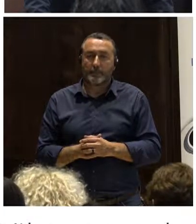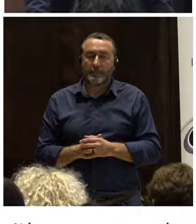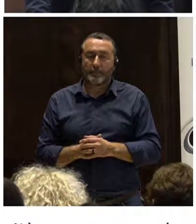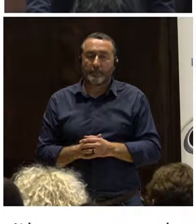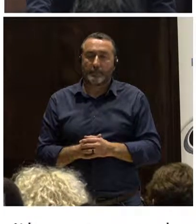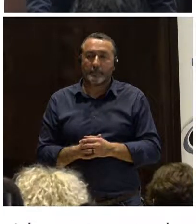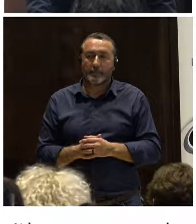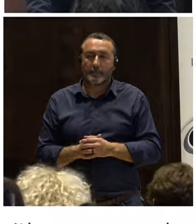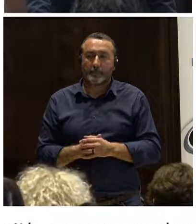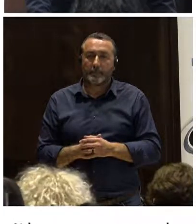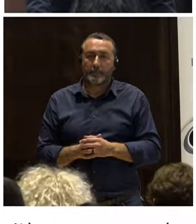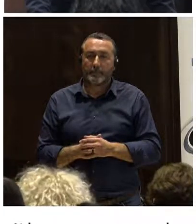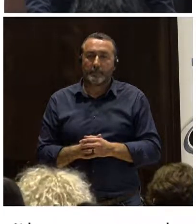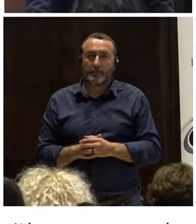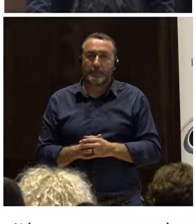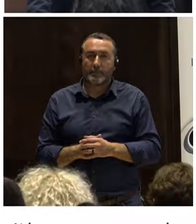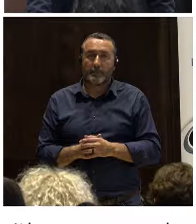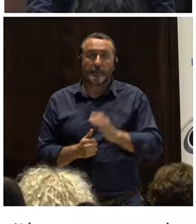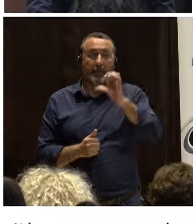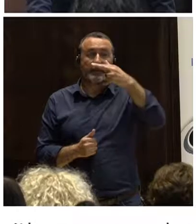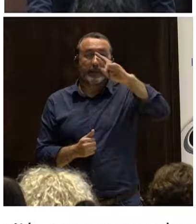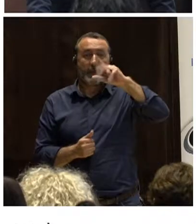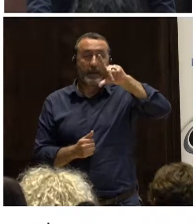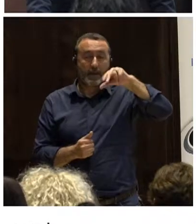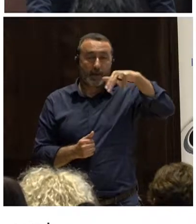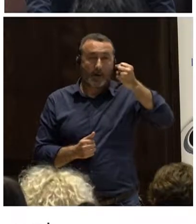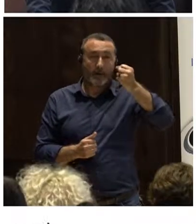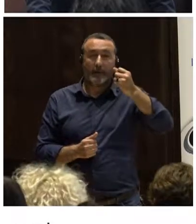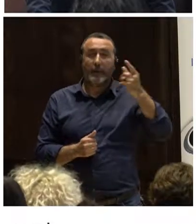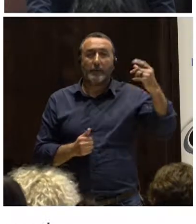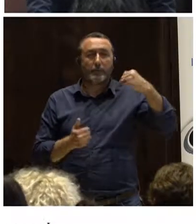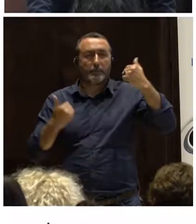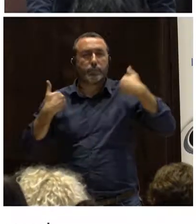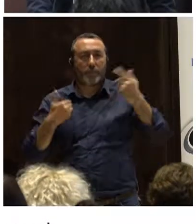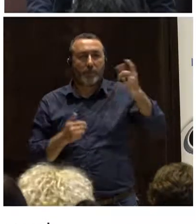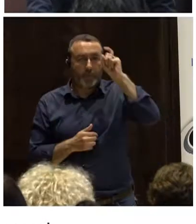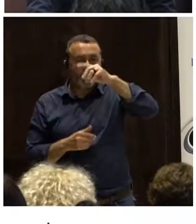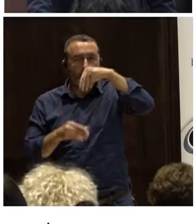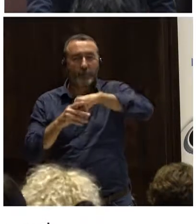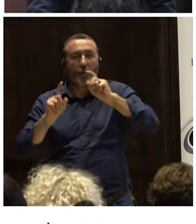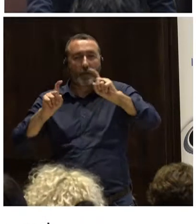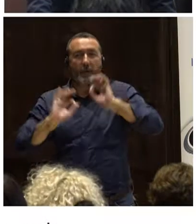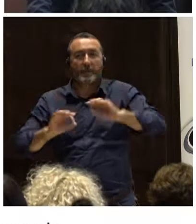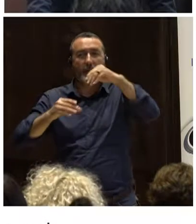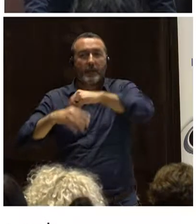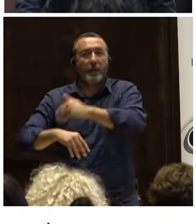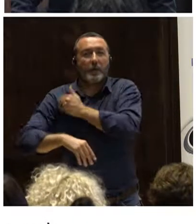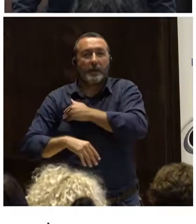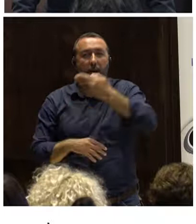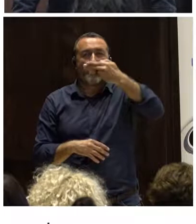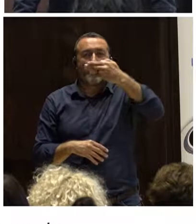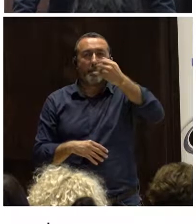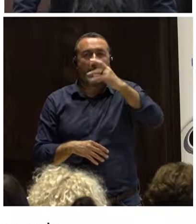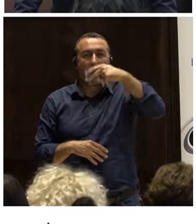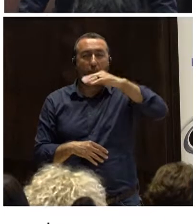Serena Besio is a full professor of special education at the University of Bérgamo in Italy.